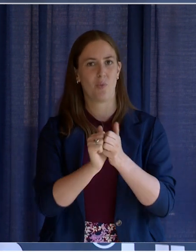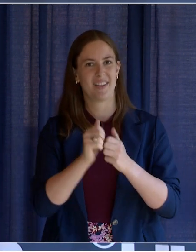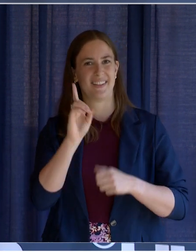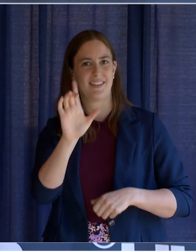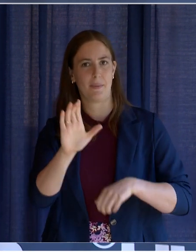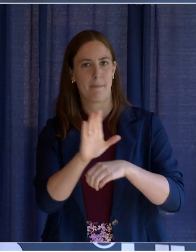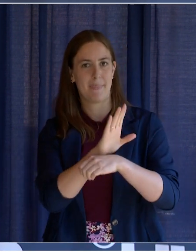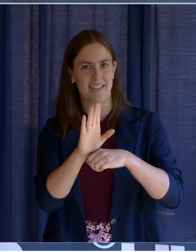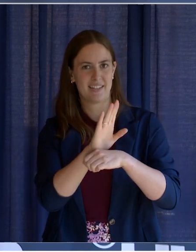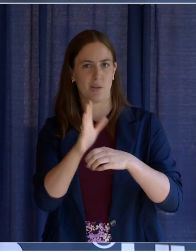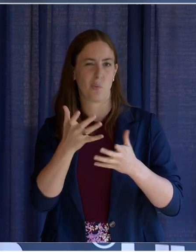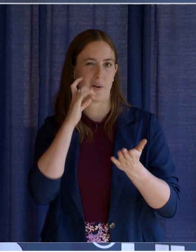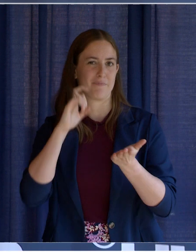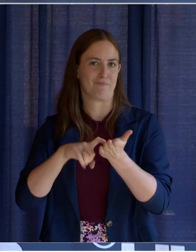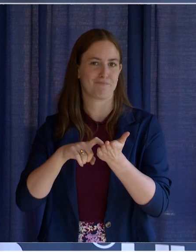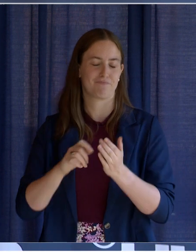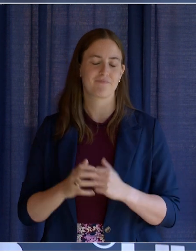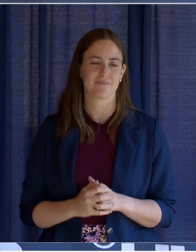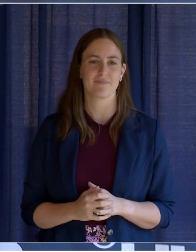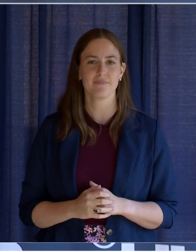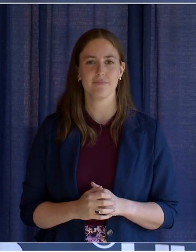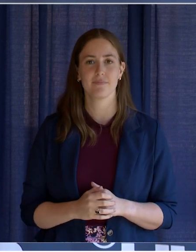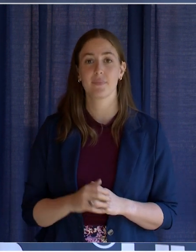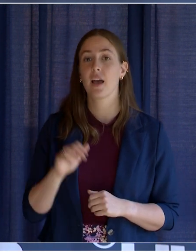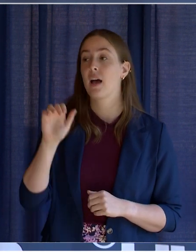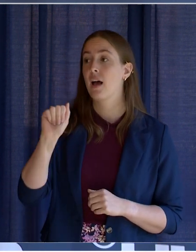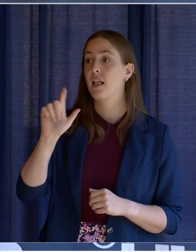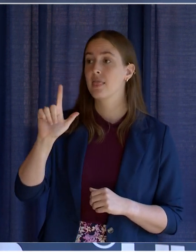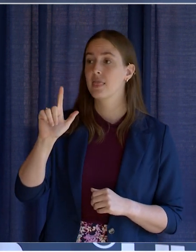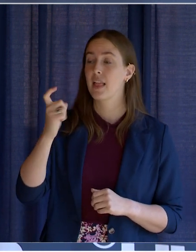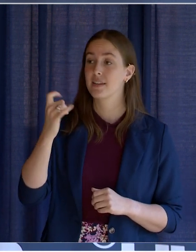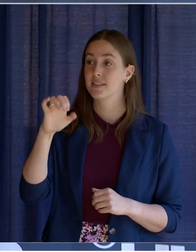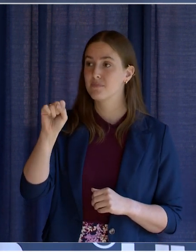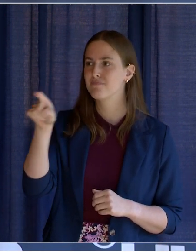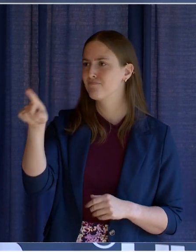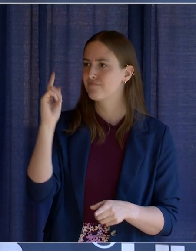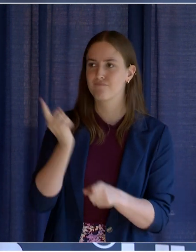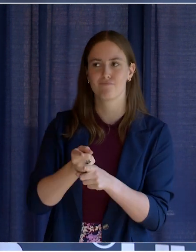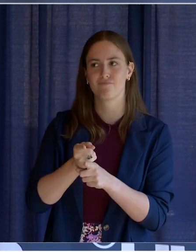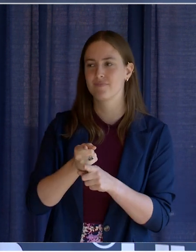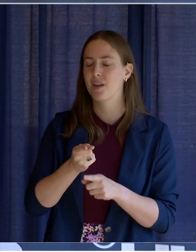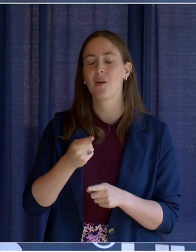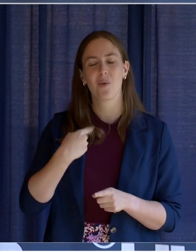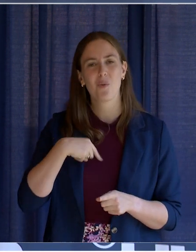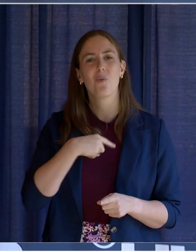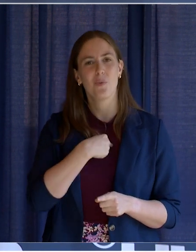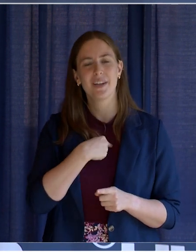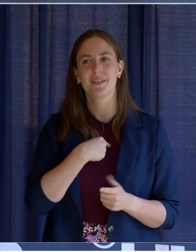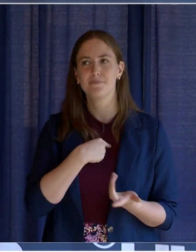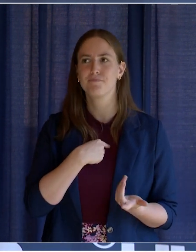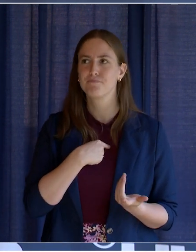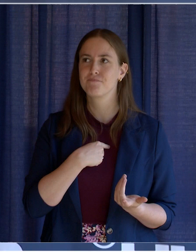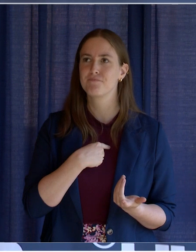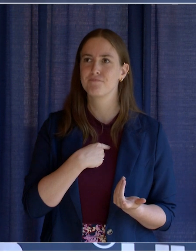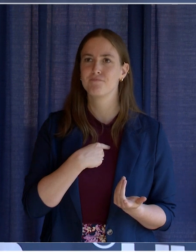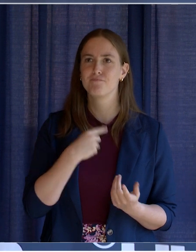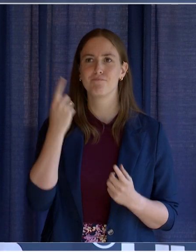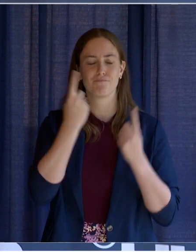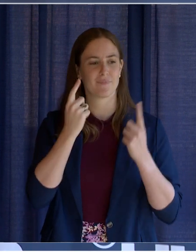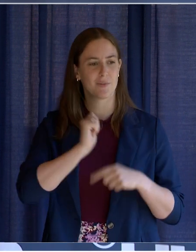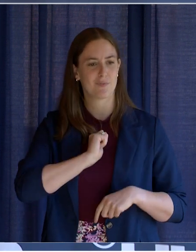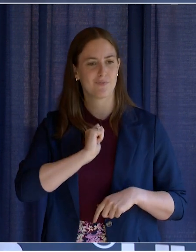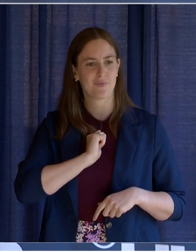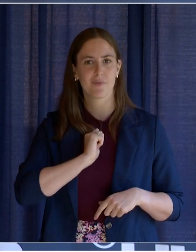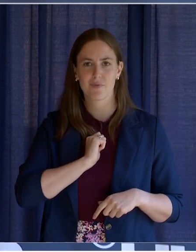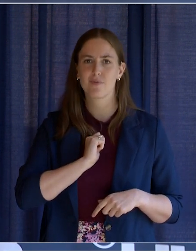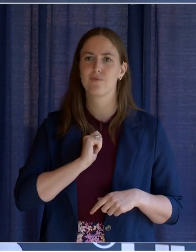well. Alexis, you're absolutely right. We do see ourselves in the intersection of